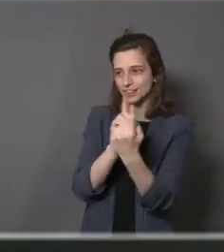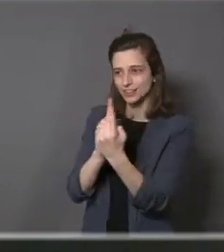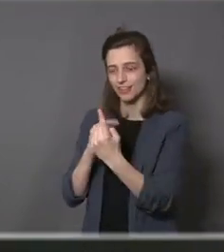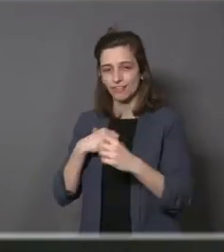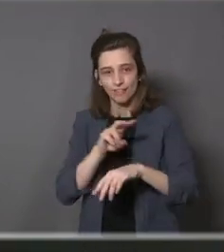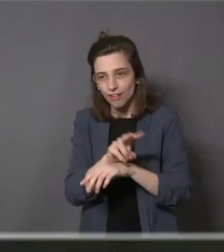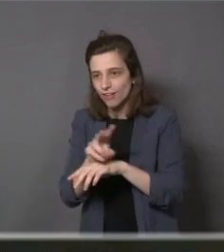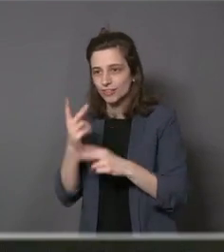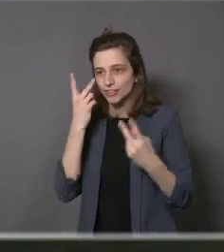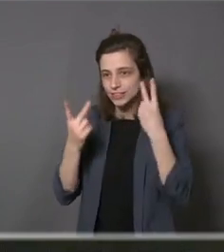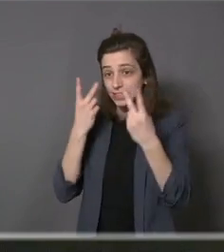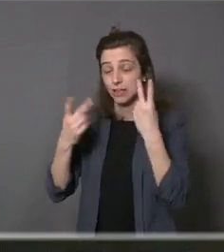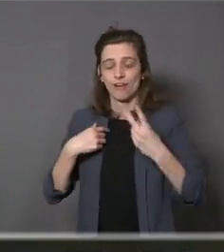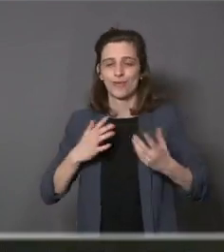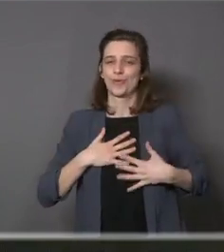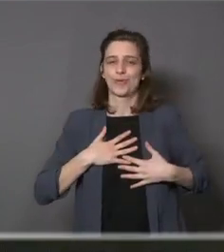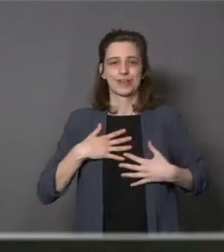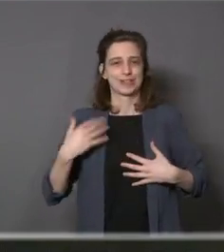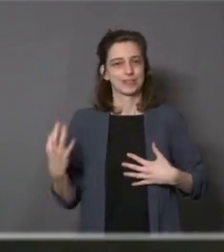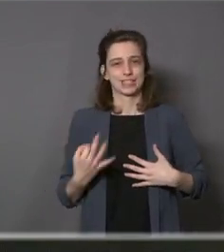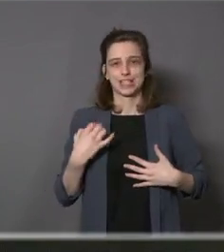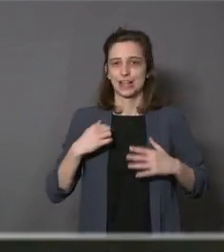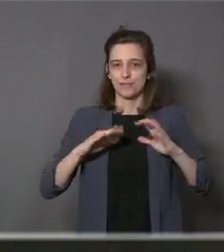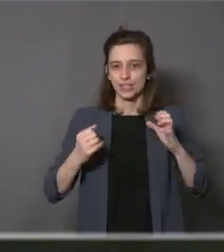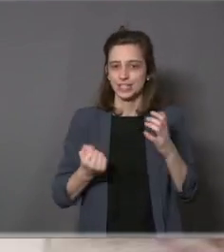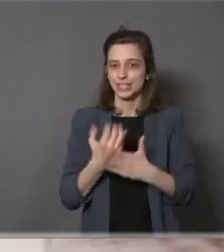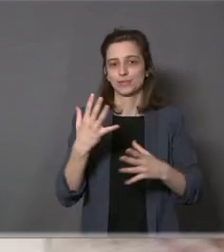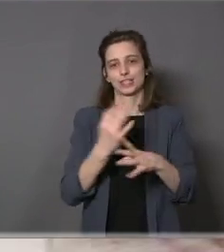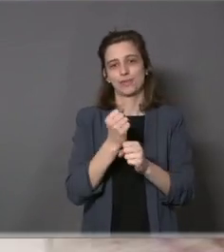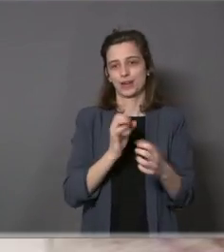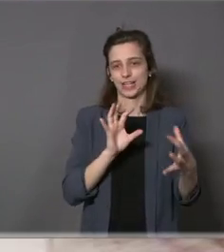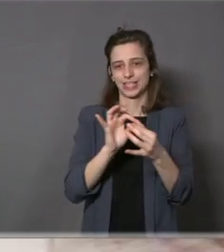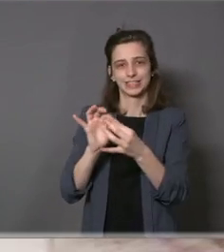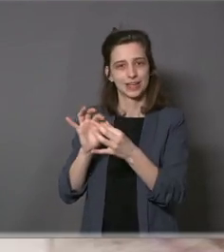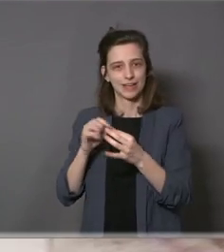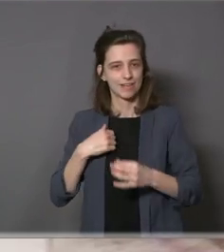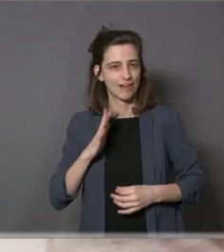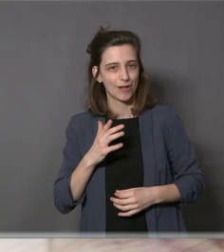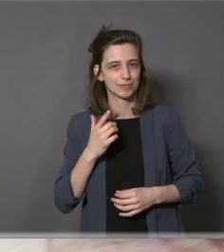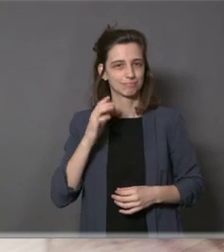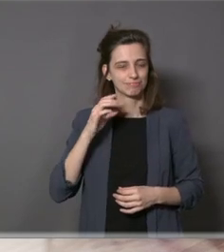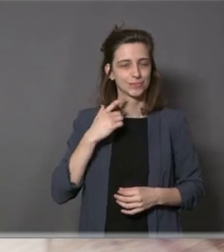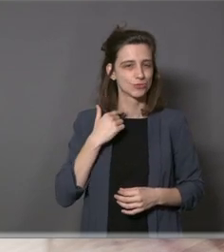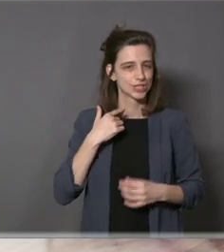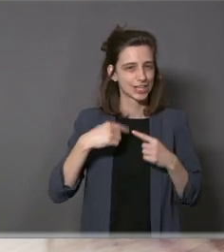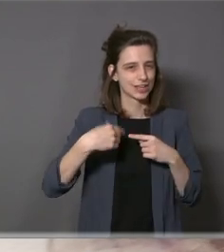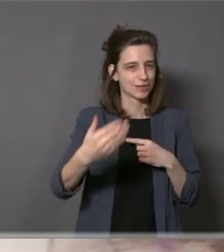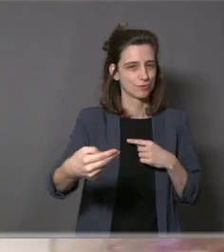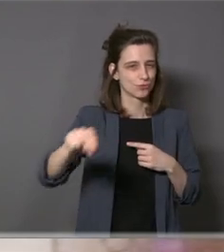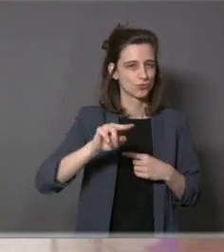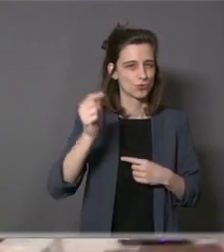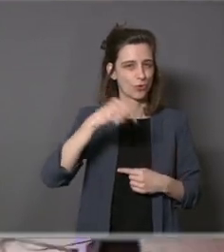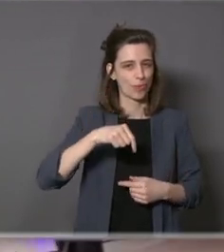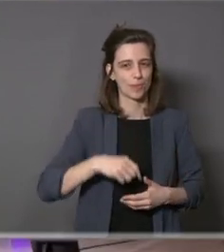many new collaborations, and I look forward to come back. I will return to my country and my laboratory